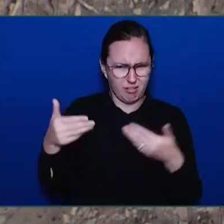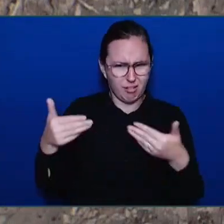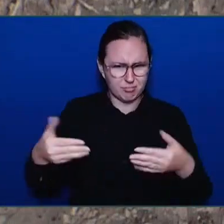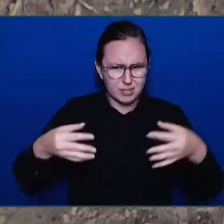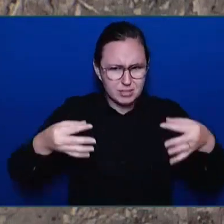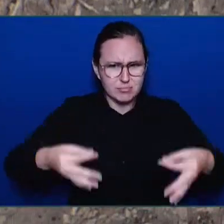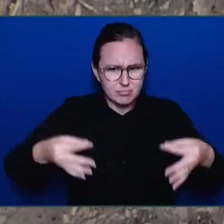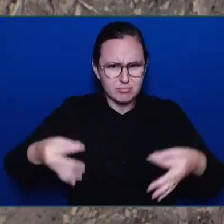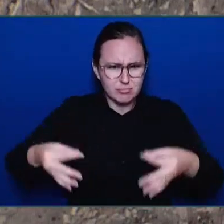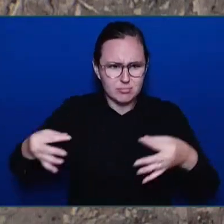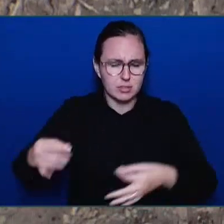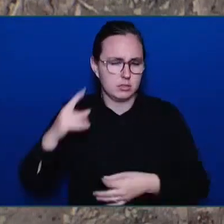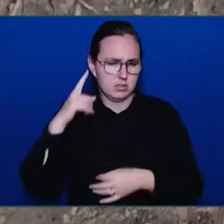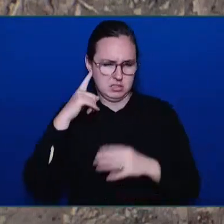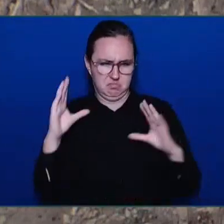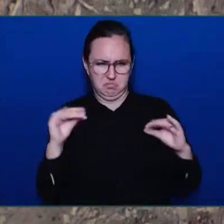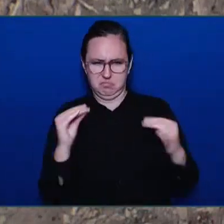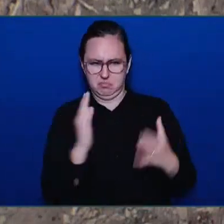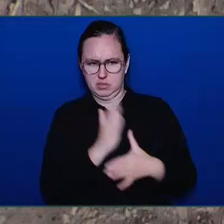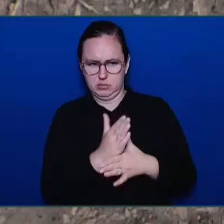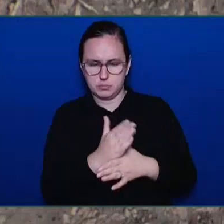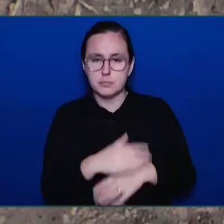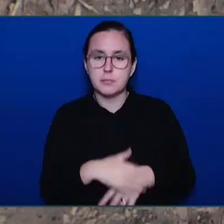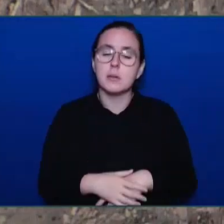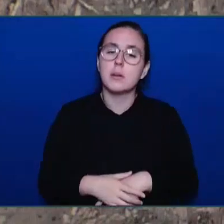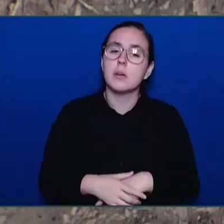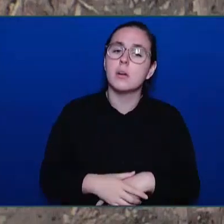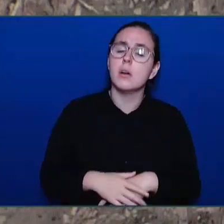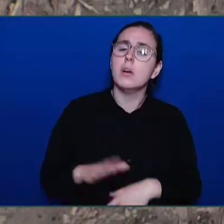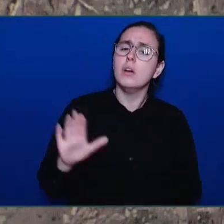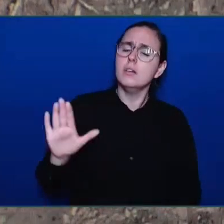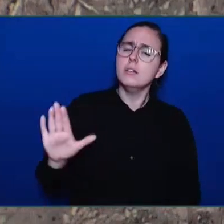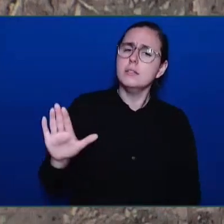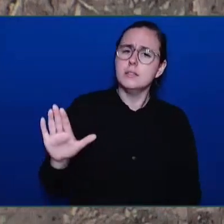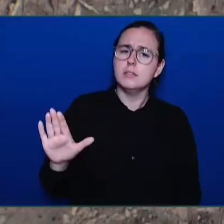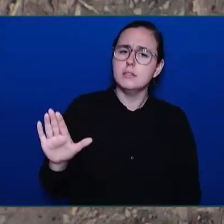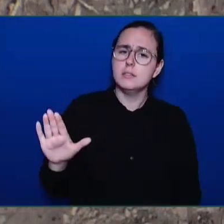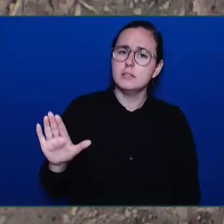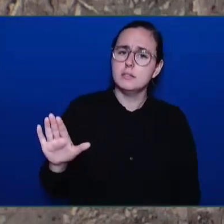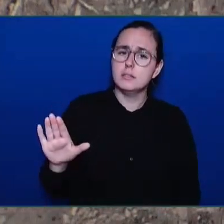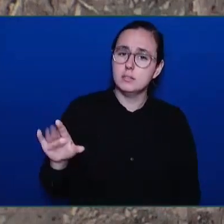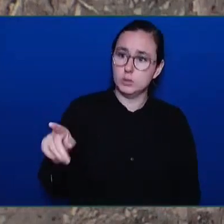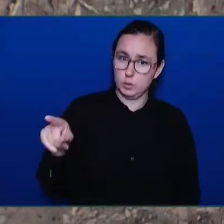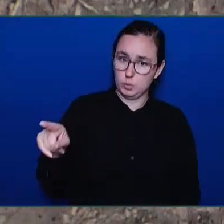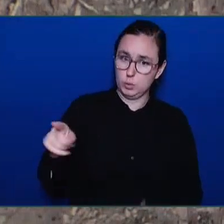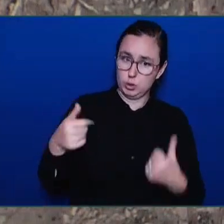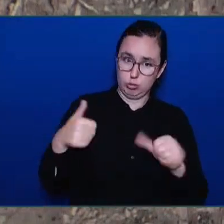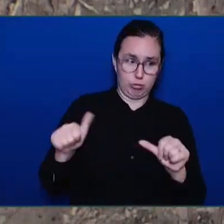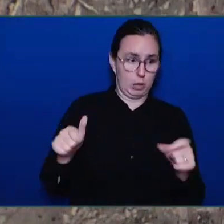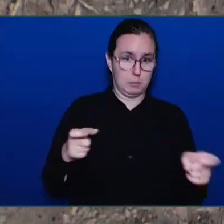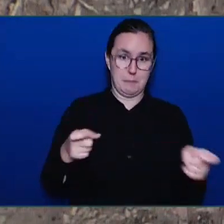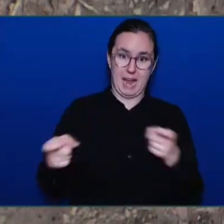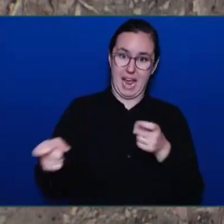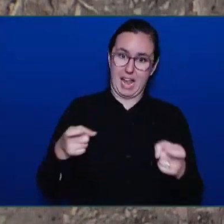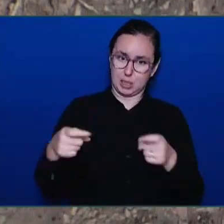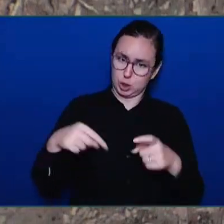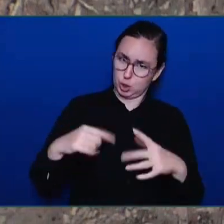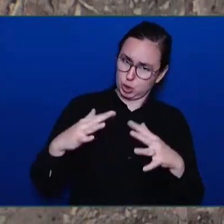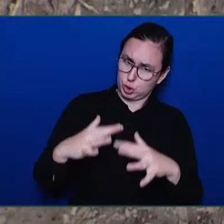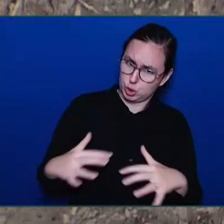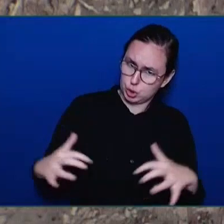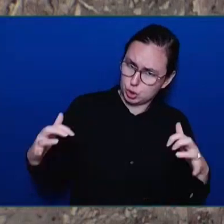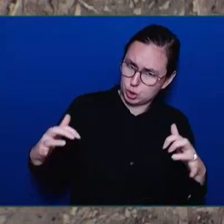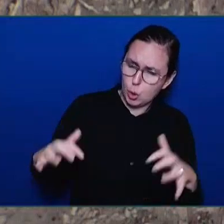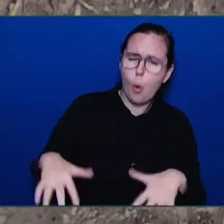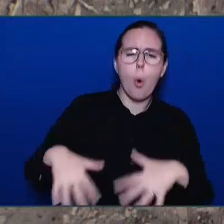is whether it's trying to manage this legislature or trying to make decisions protecting taxpayers, this government apparently doesn't know what they're